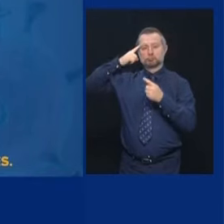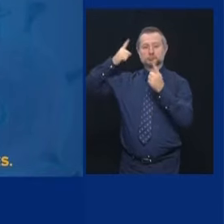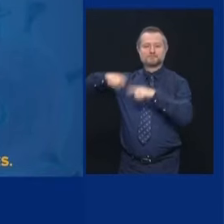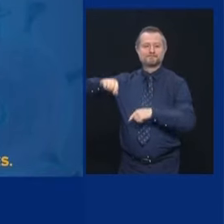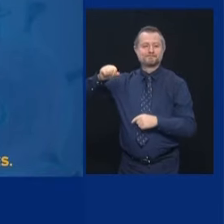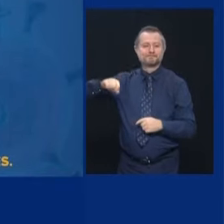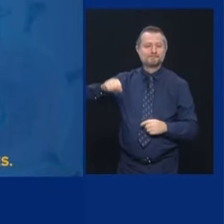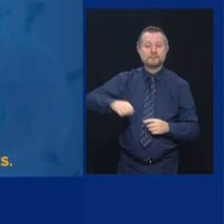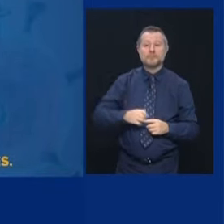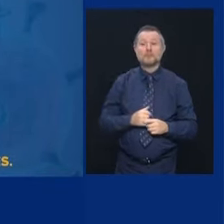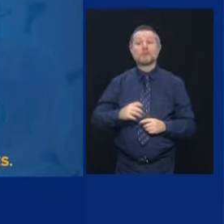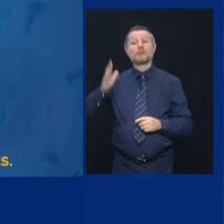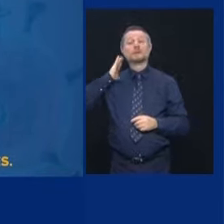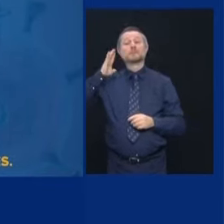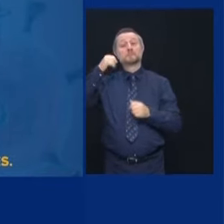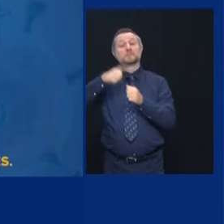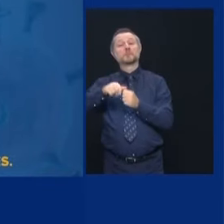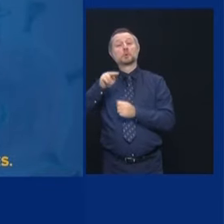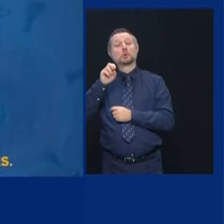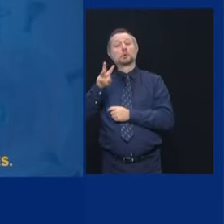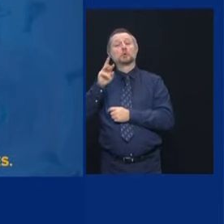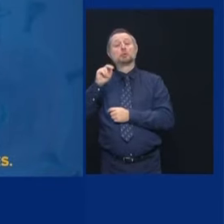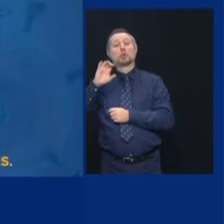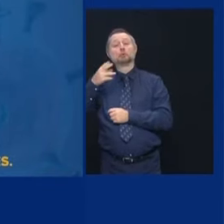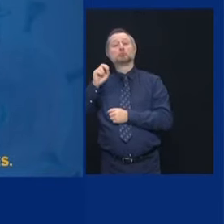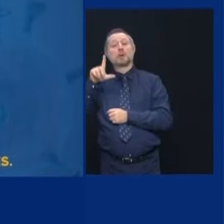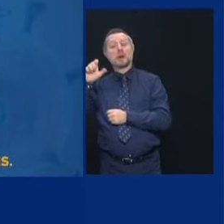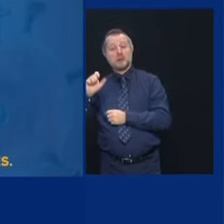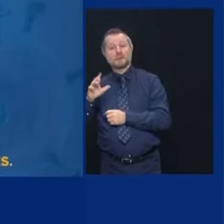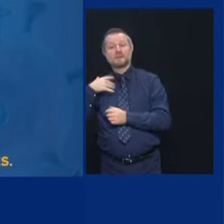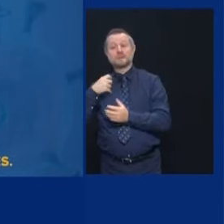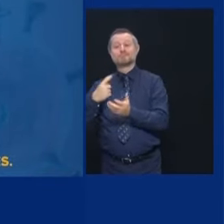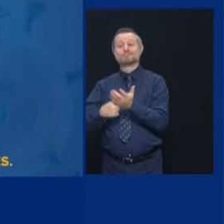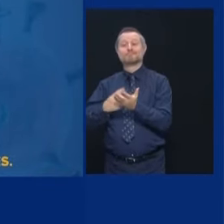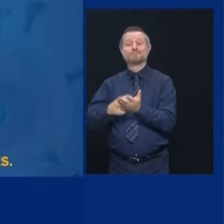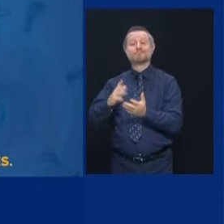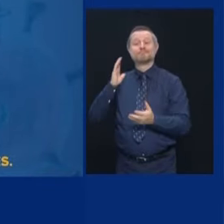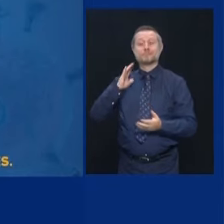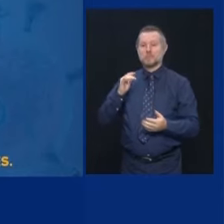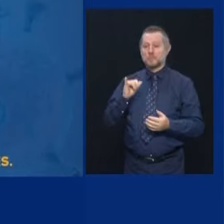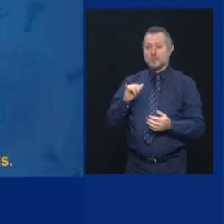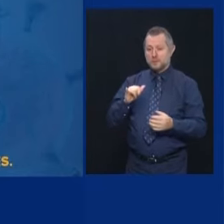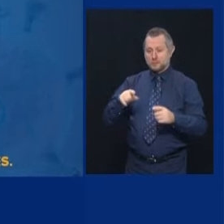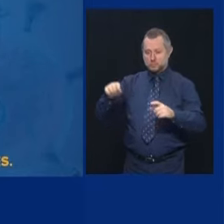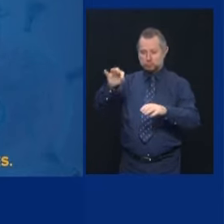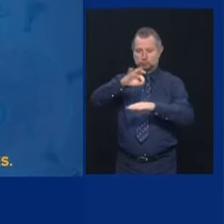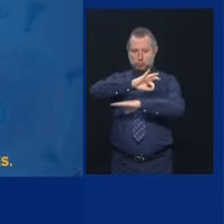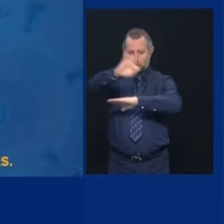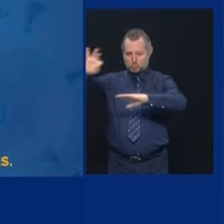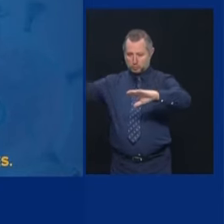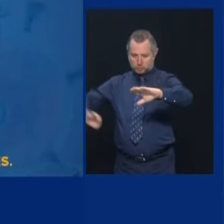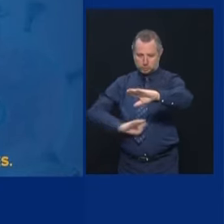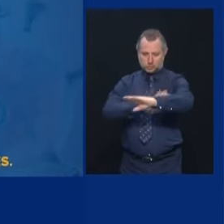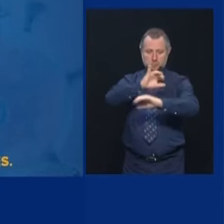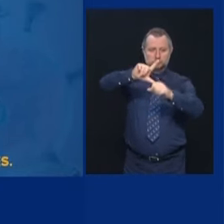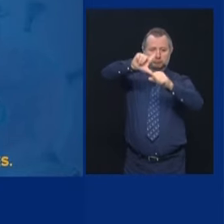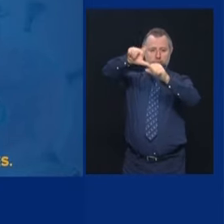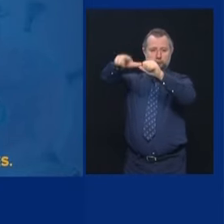New Rochelle, we did a circle. Every other